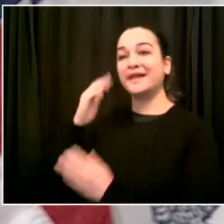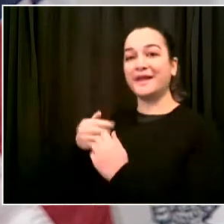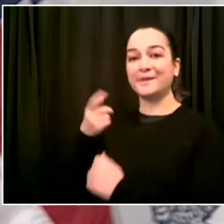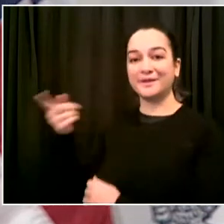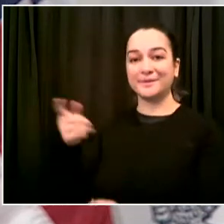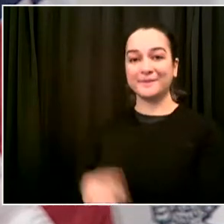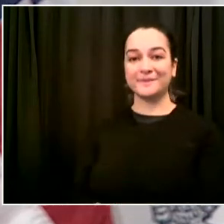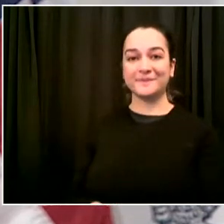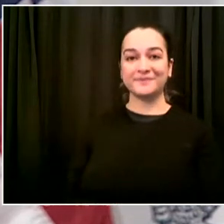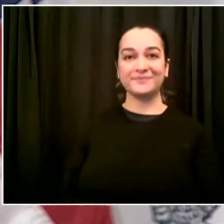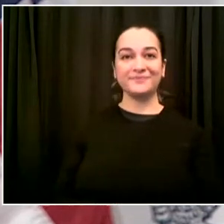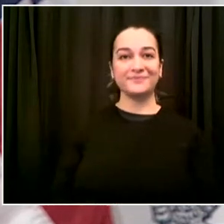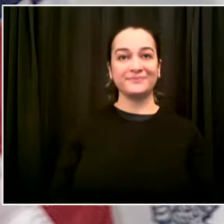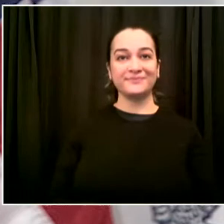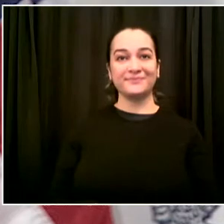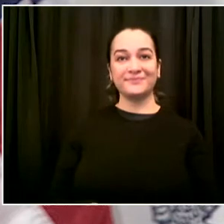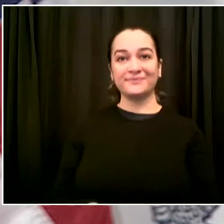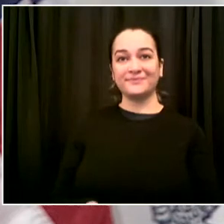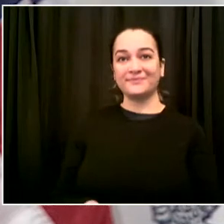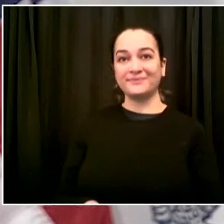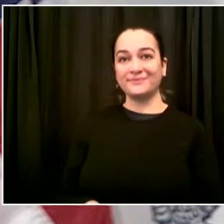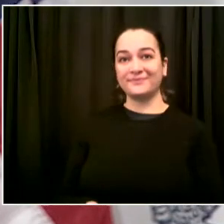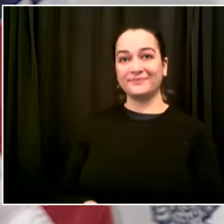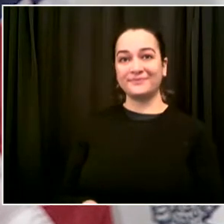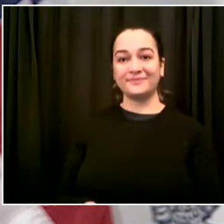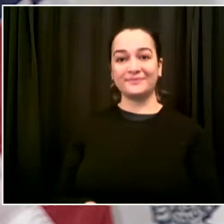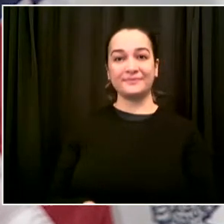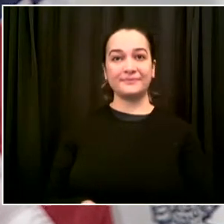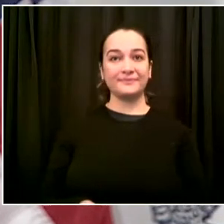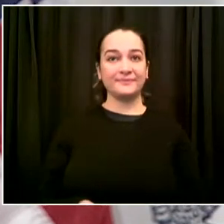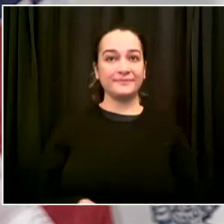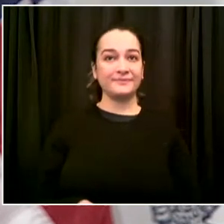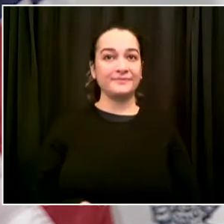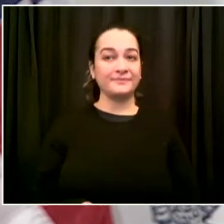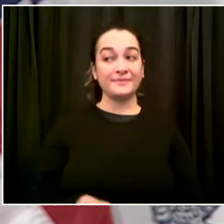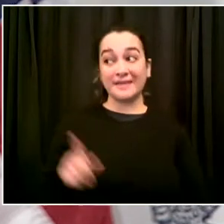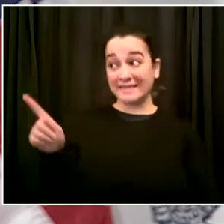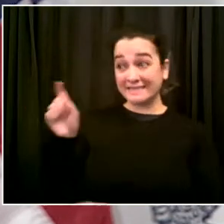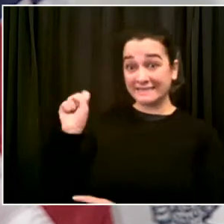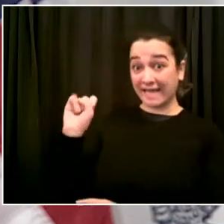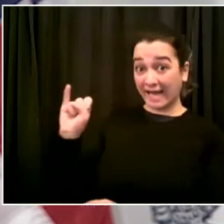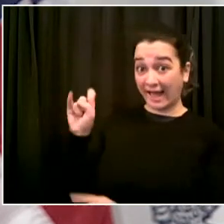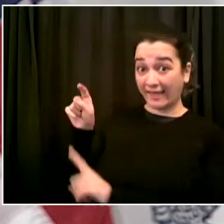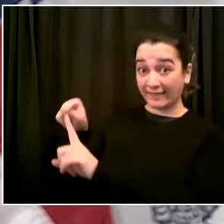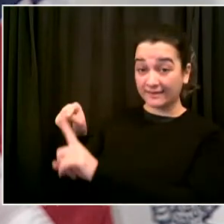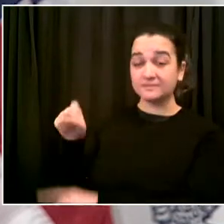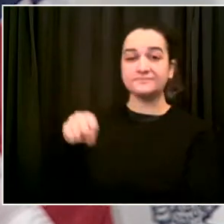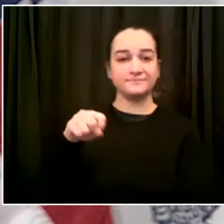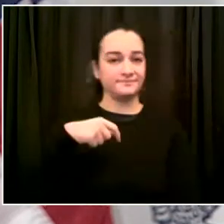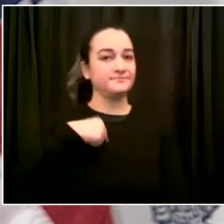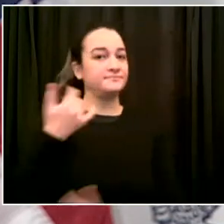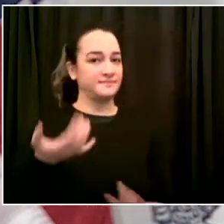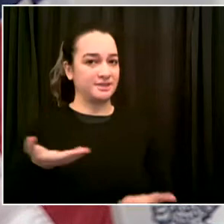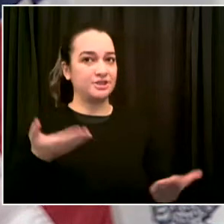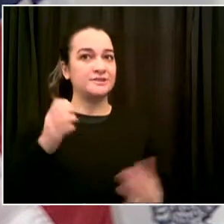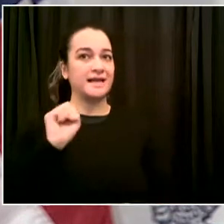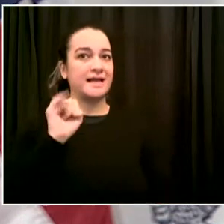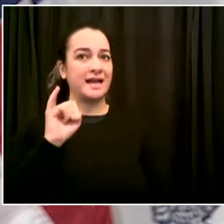and I'm seeing a lot of cold white stuff. Okay. Thank you for that very specific